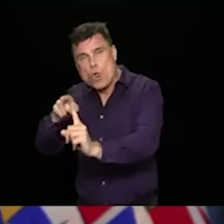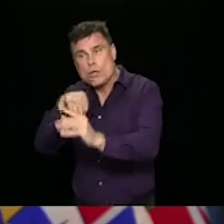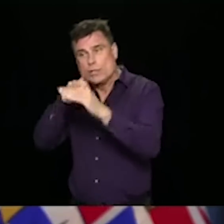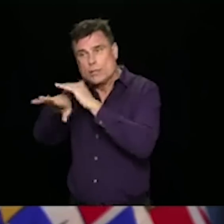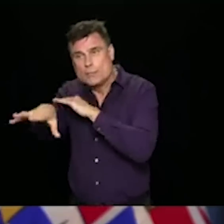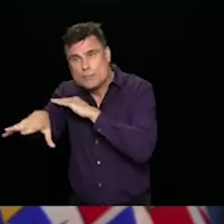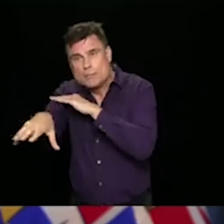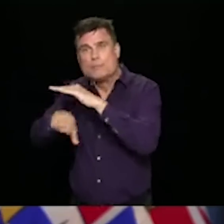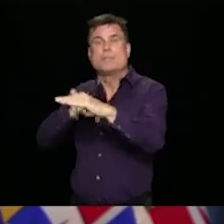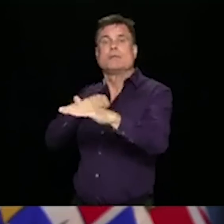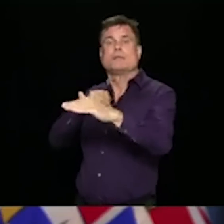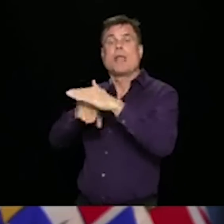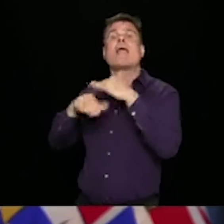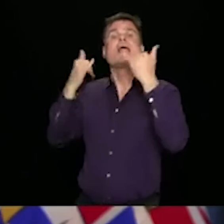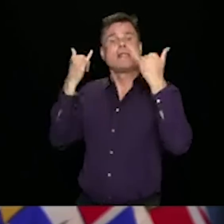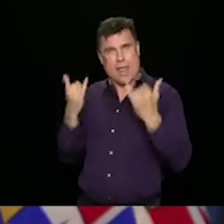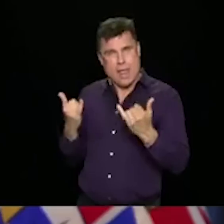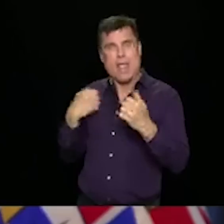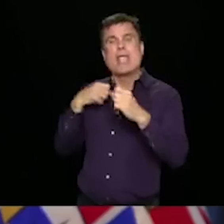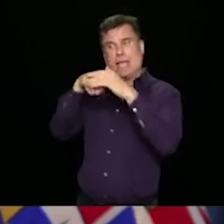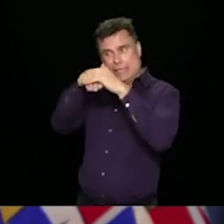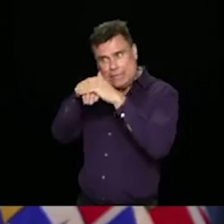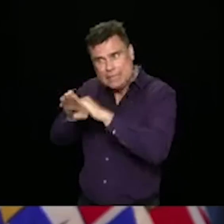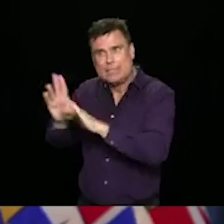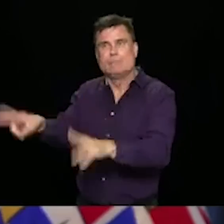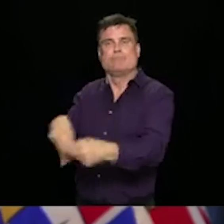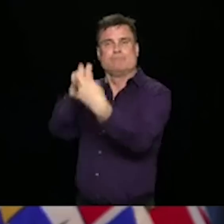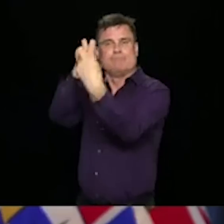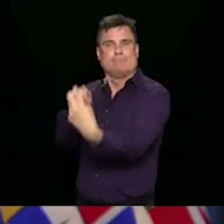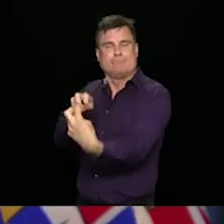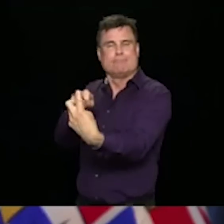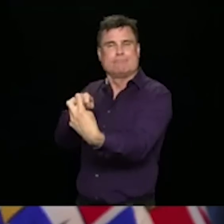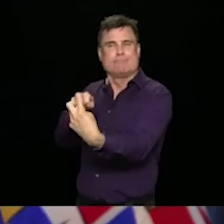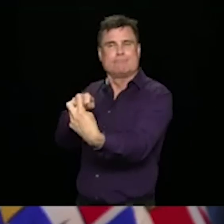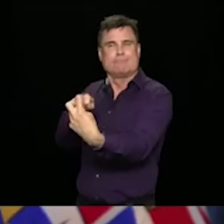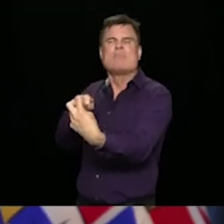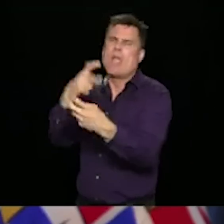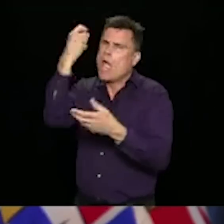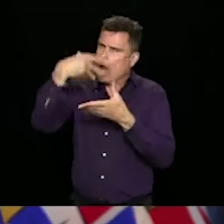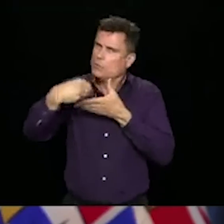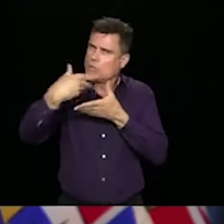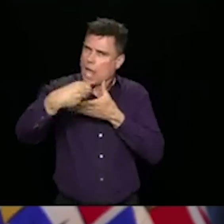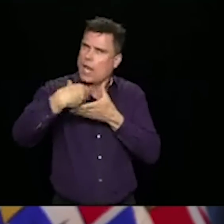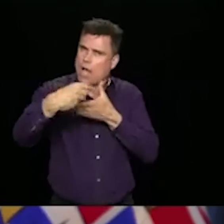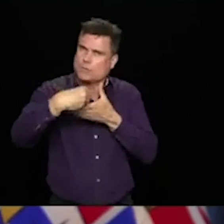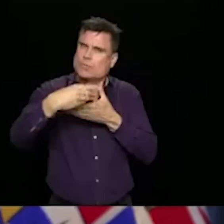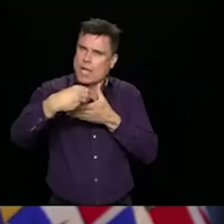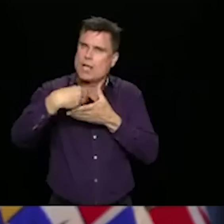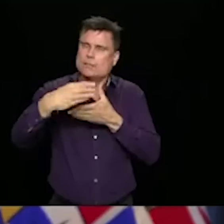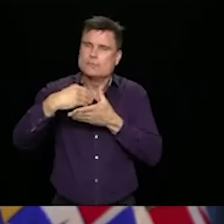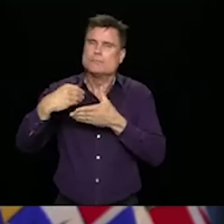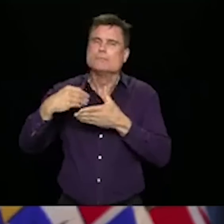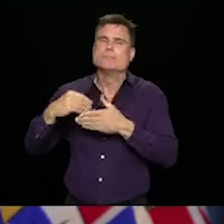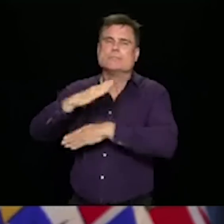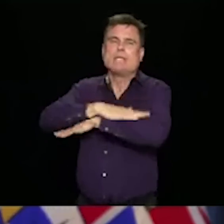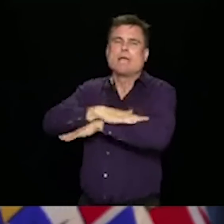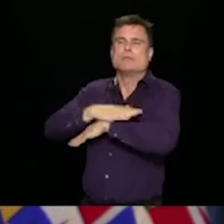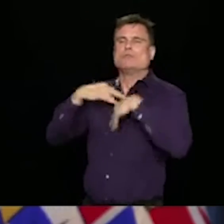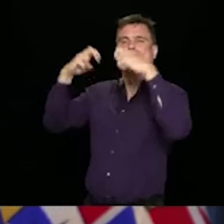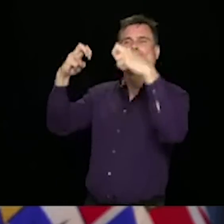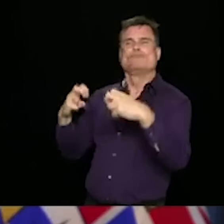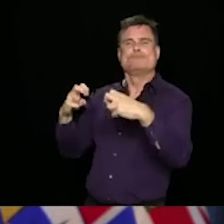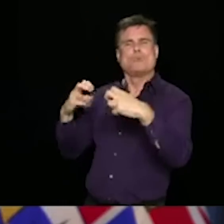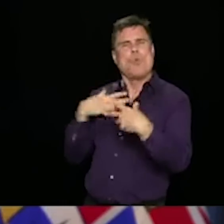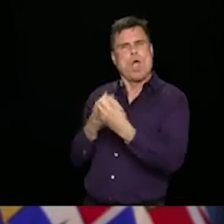night, so I was really pleased about that. So I think people are doing the right thing. They're doing it in a very thoughtful and measured way. And what I've